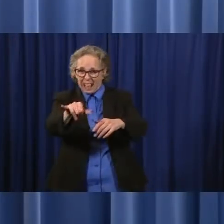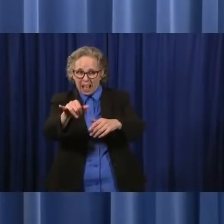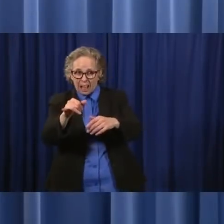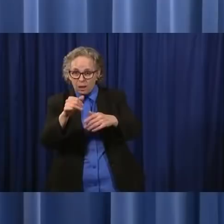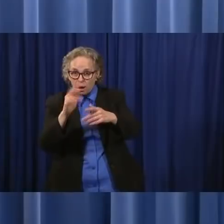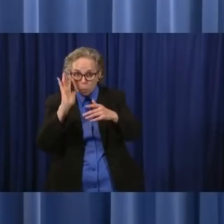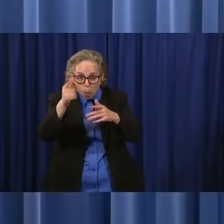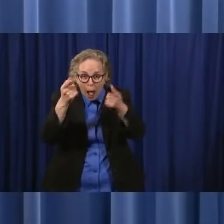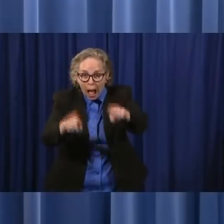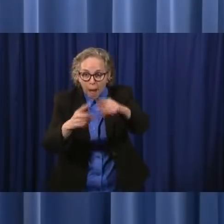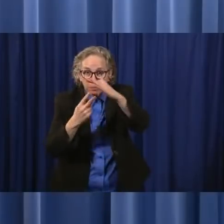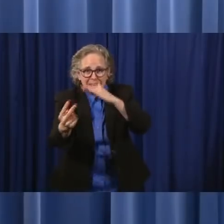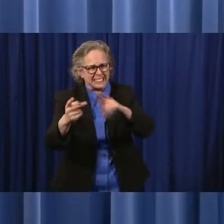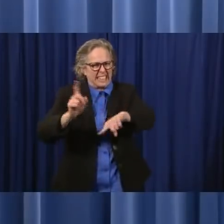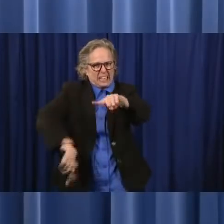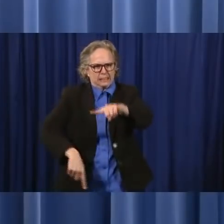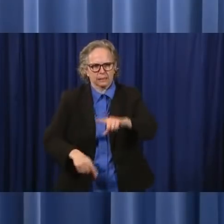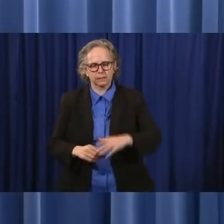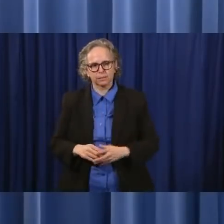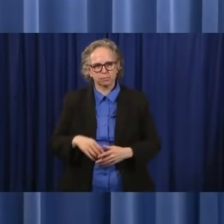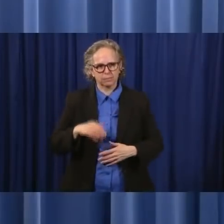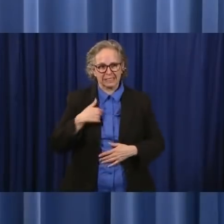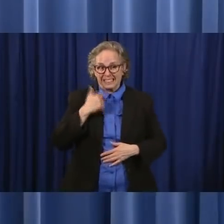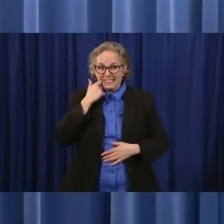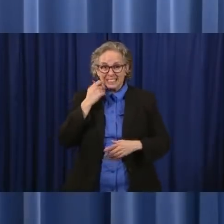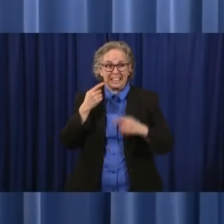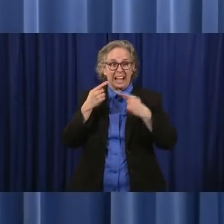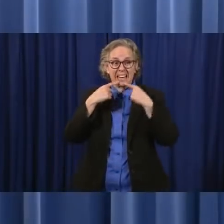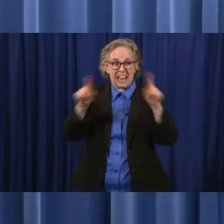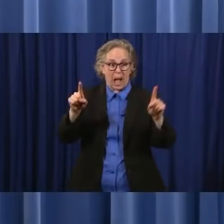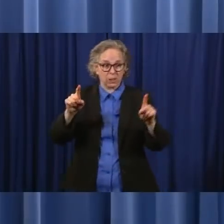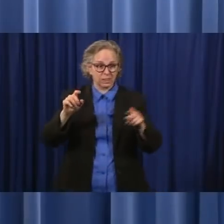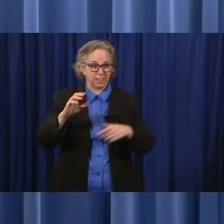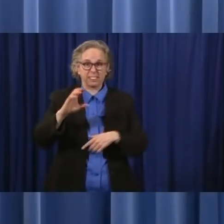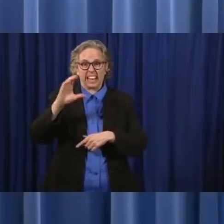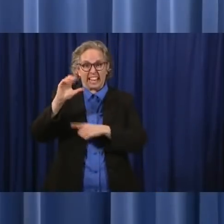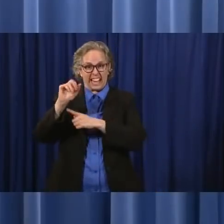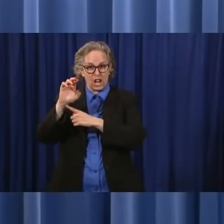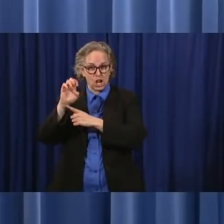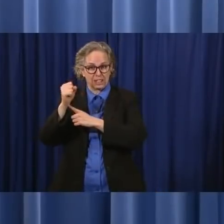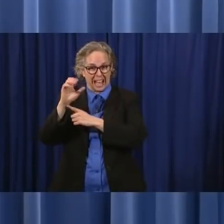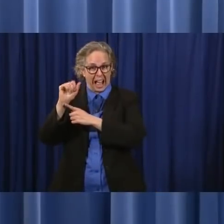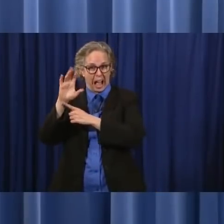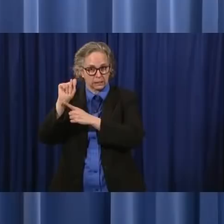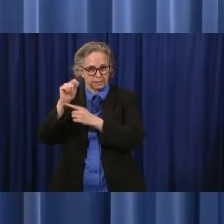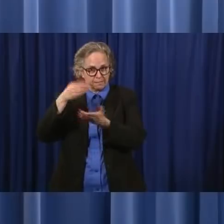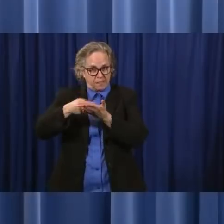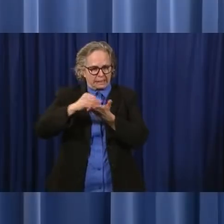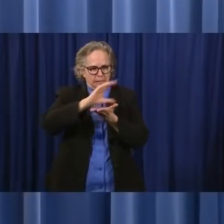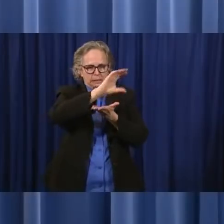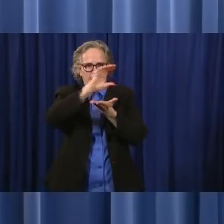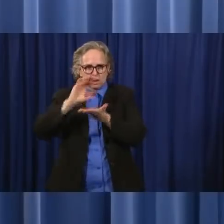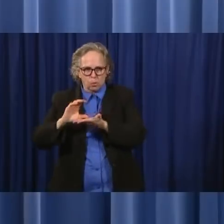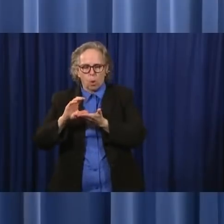announced, additional funds for the first 3 months, 2.5 to 3 months, $20 million or